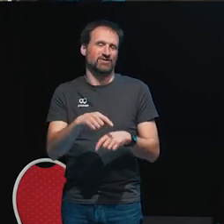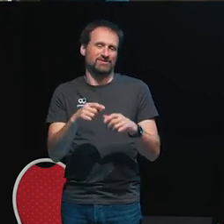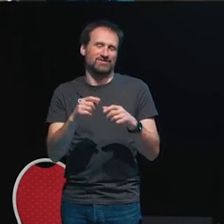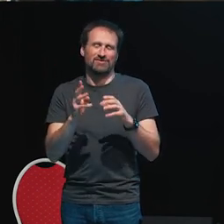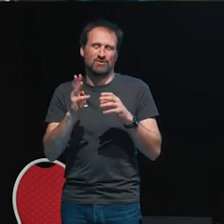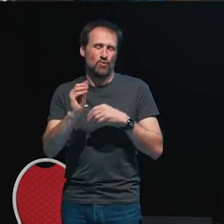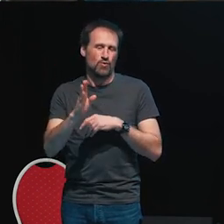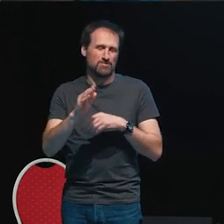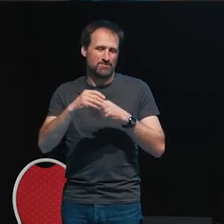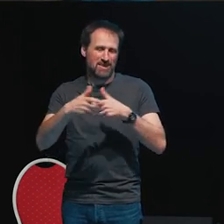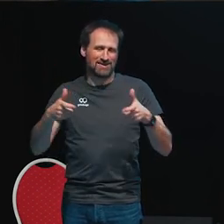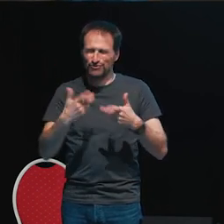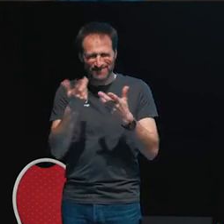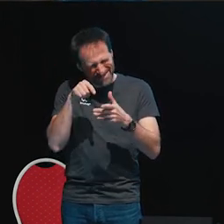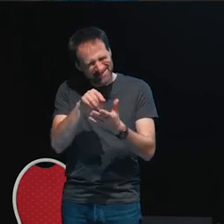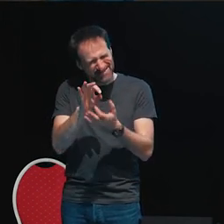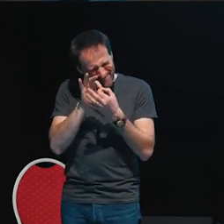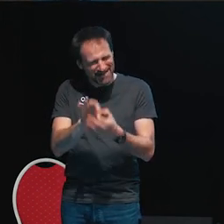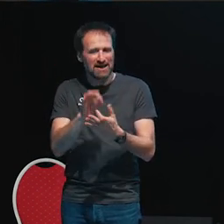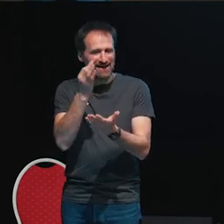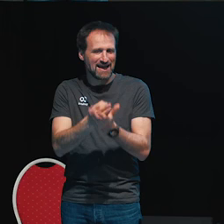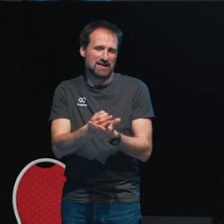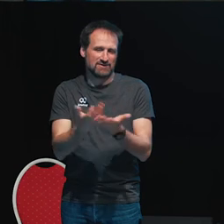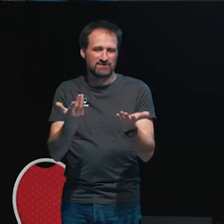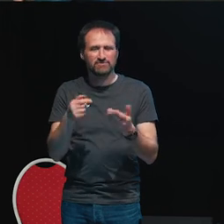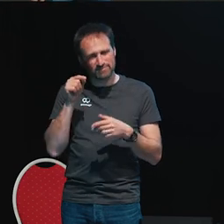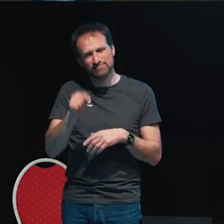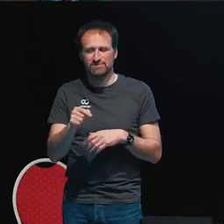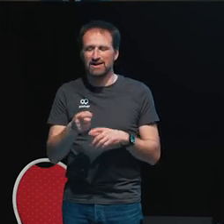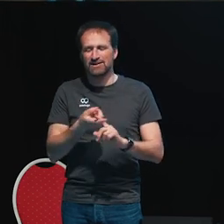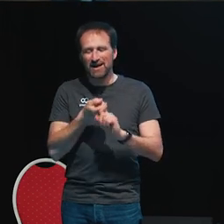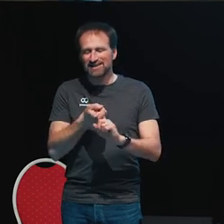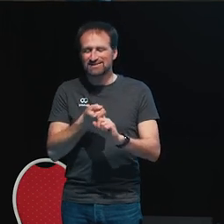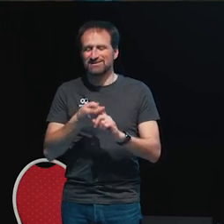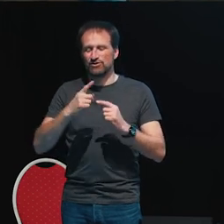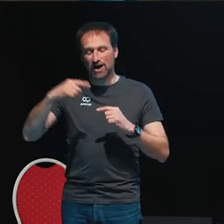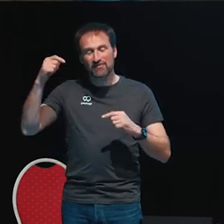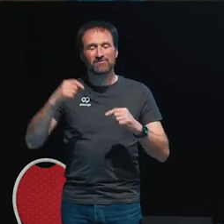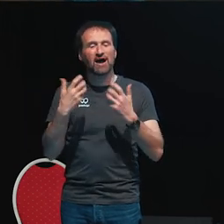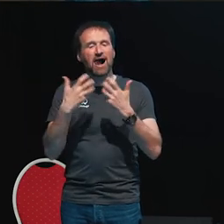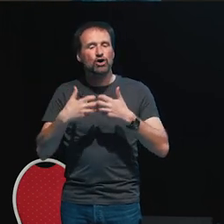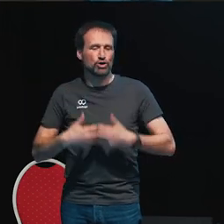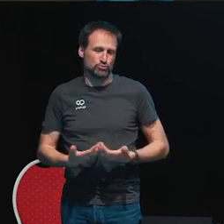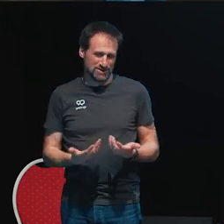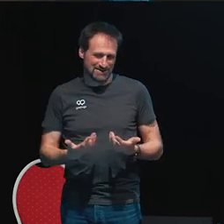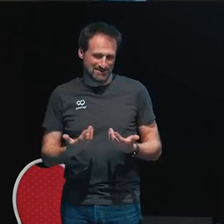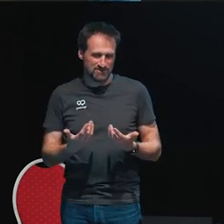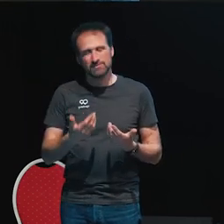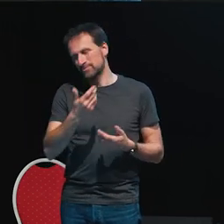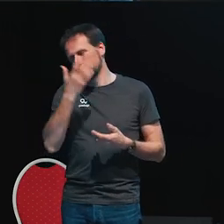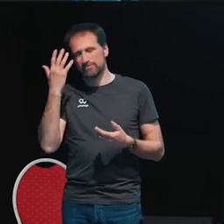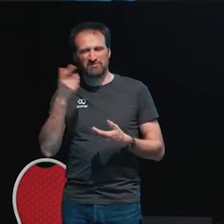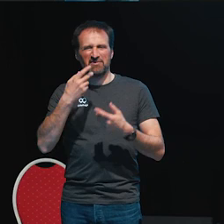this dependency graph traversal algorithm, lots of big names. What you need to know is it's